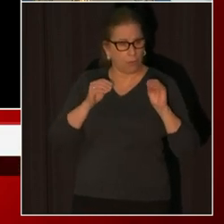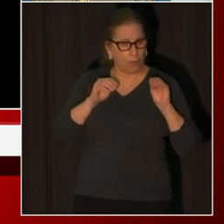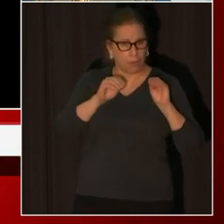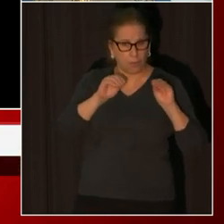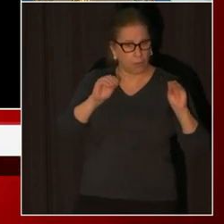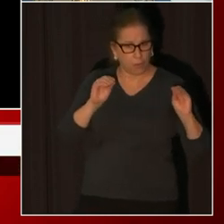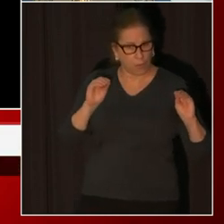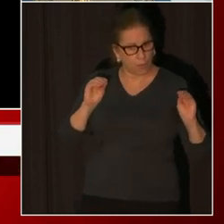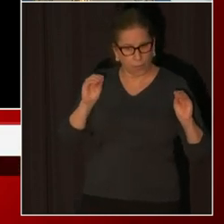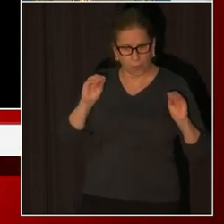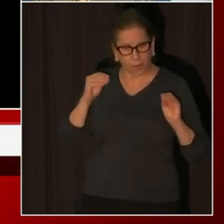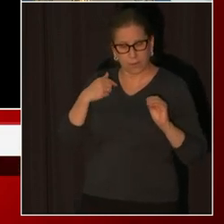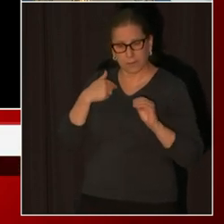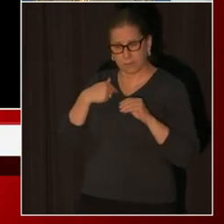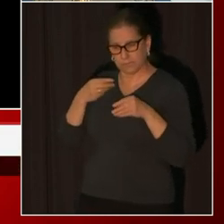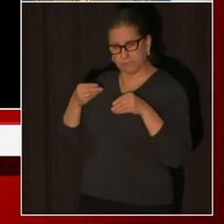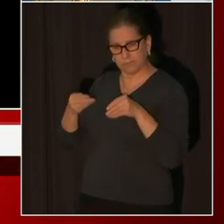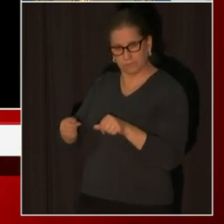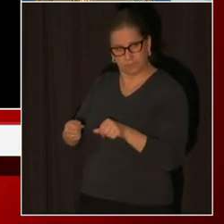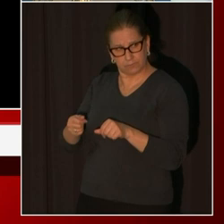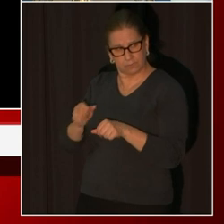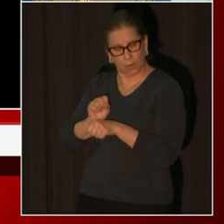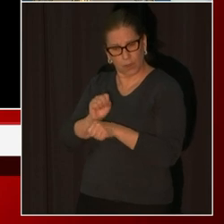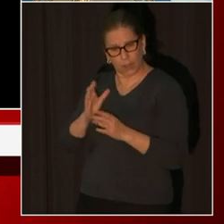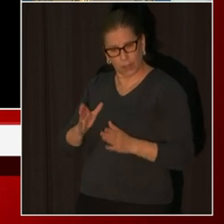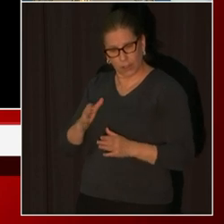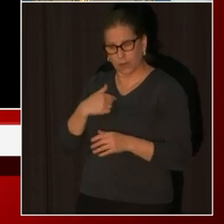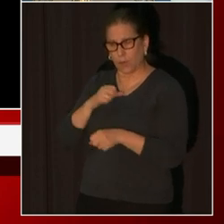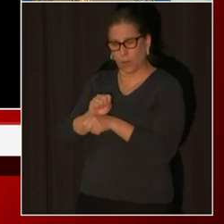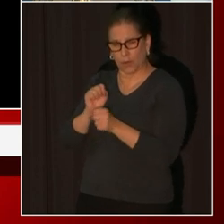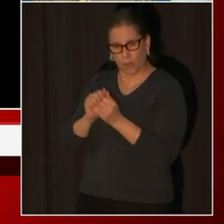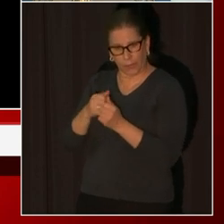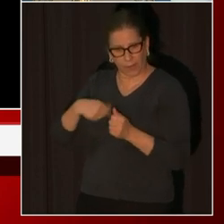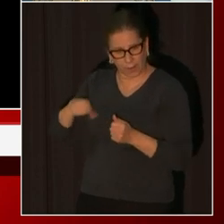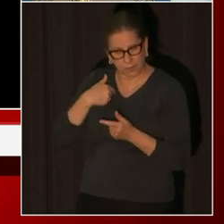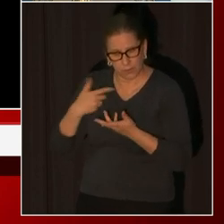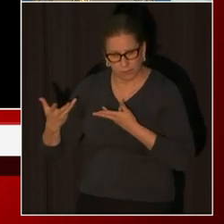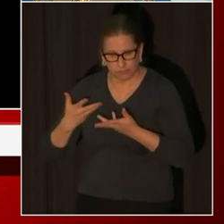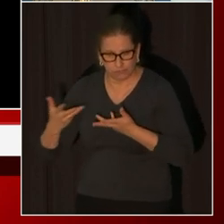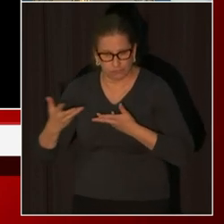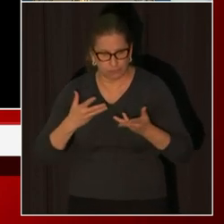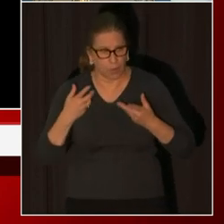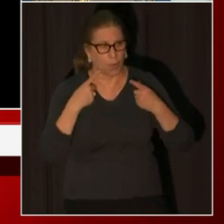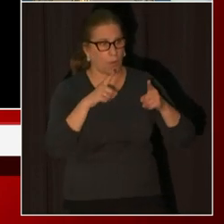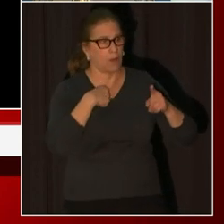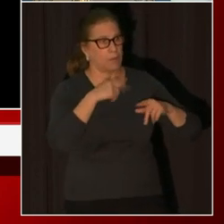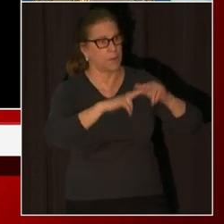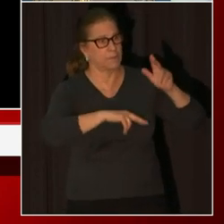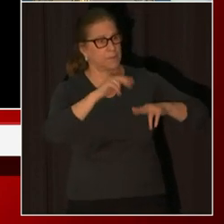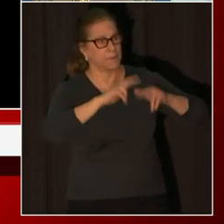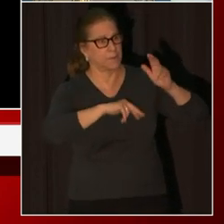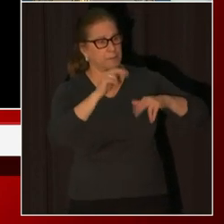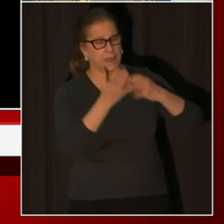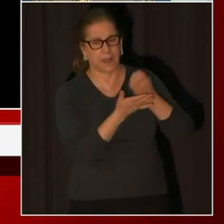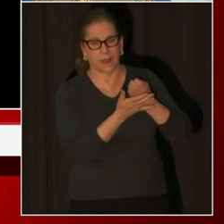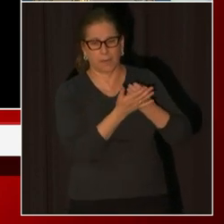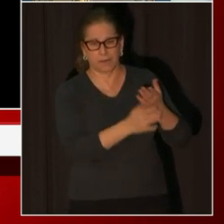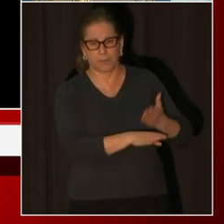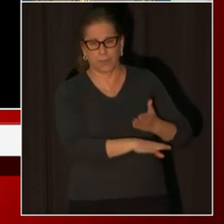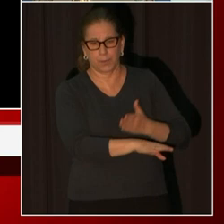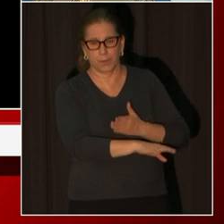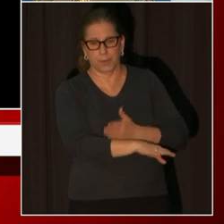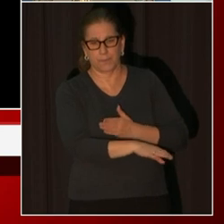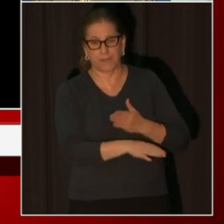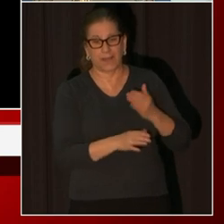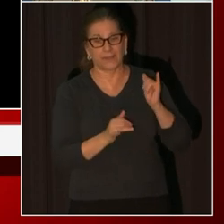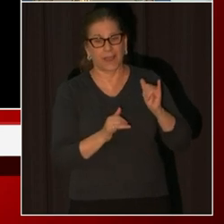us while the economy comes back. And the legislation we will also send to the council,